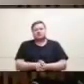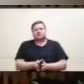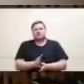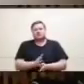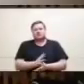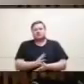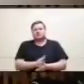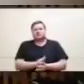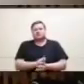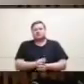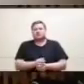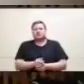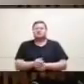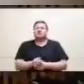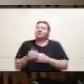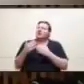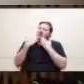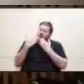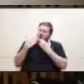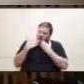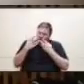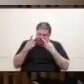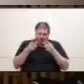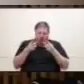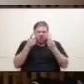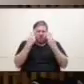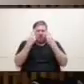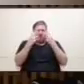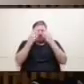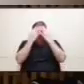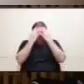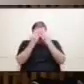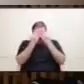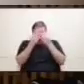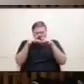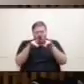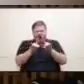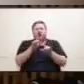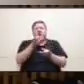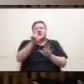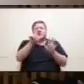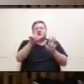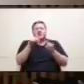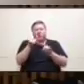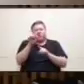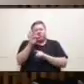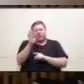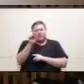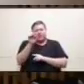Thank you once again, Honorable Chair. In relation to the amount of 7.3 million,